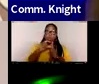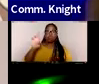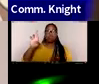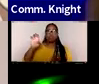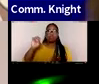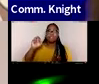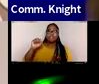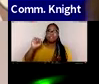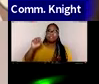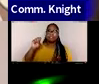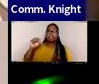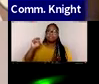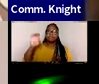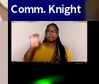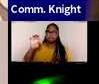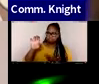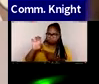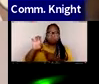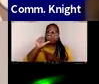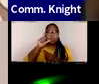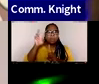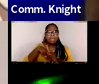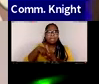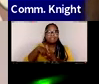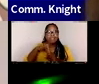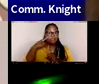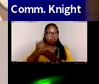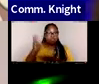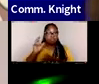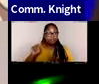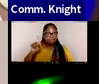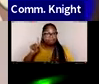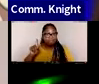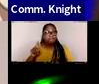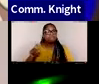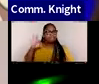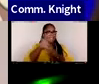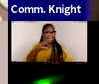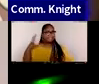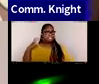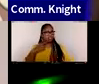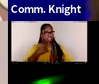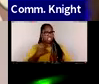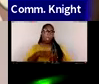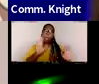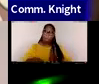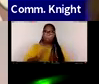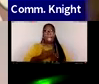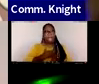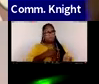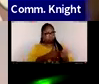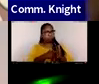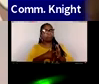say renaissance for whom? For those who can afford it. We've heard from our elected officials that they have a mandate to create more affordable housing, which we agree